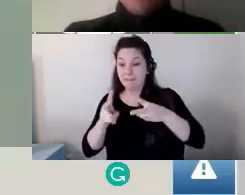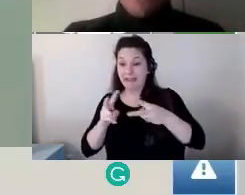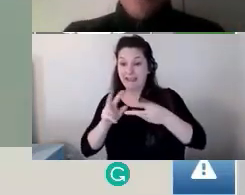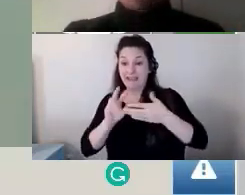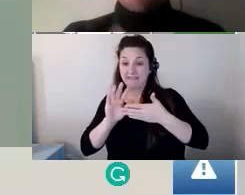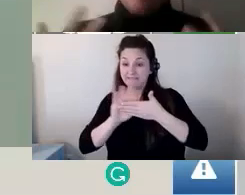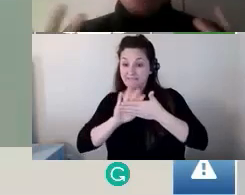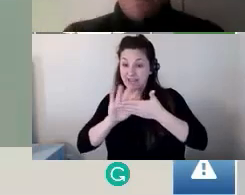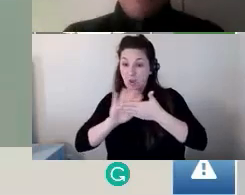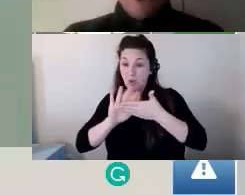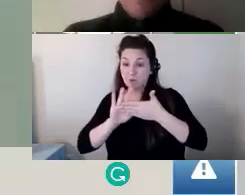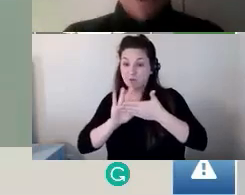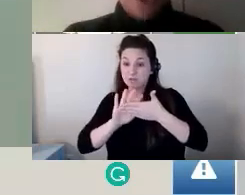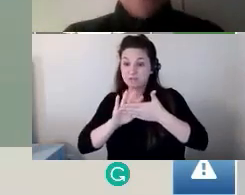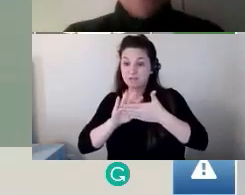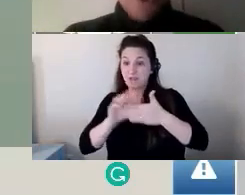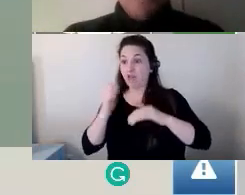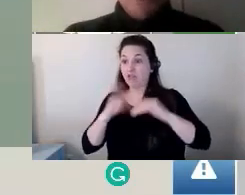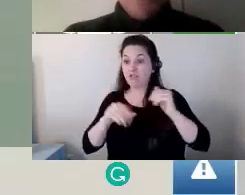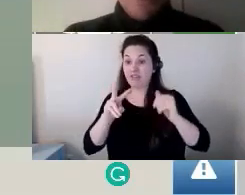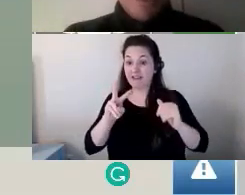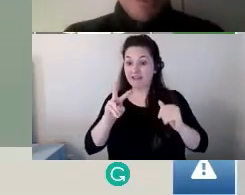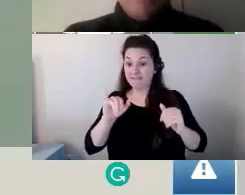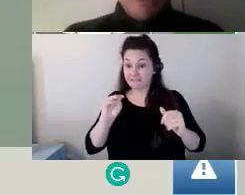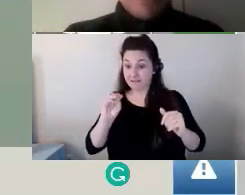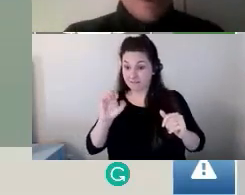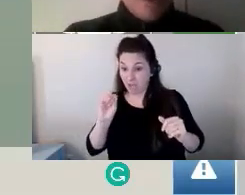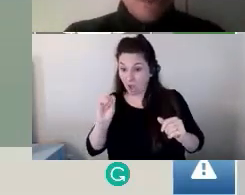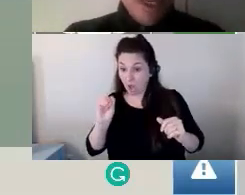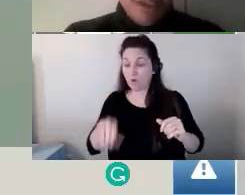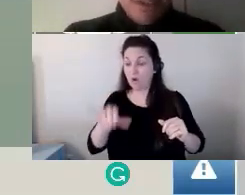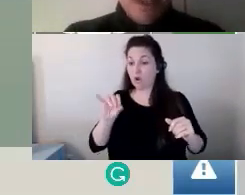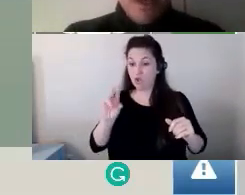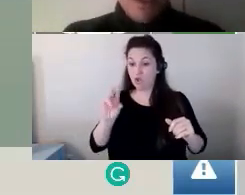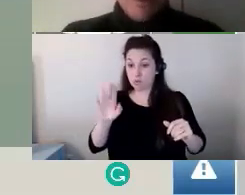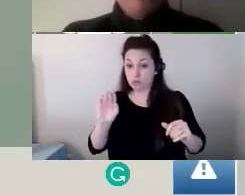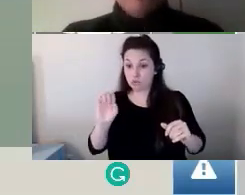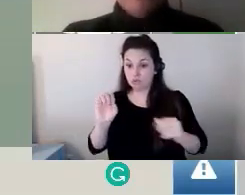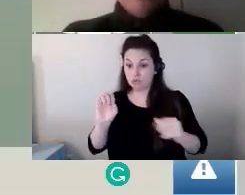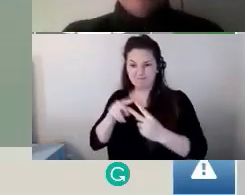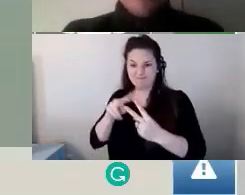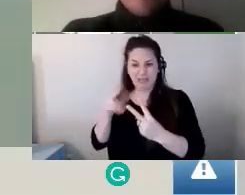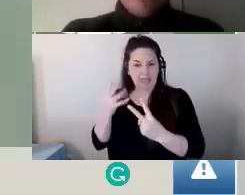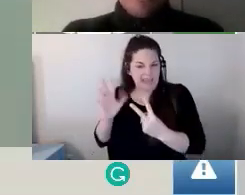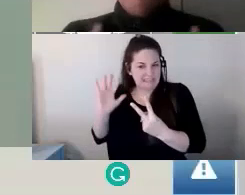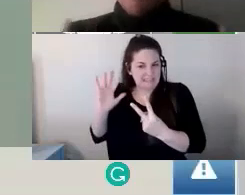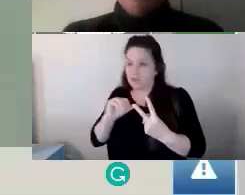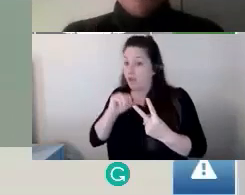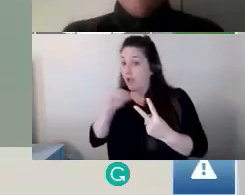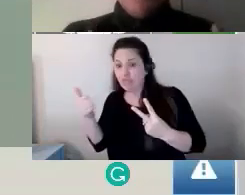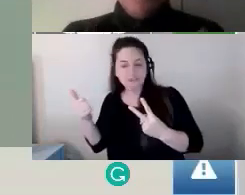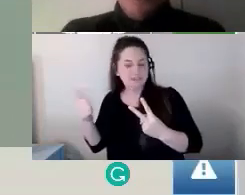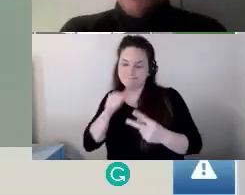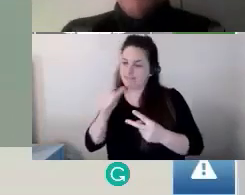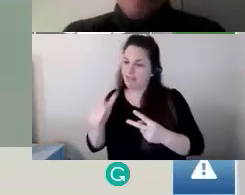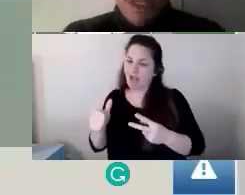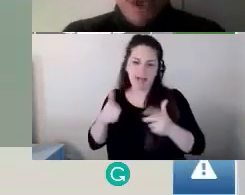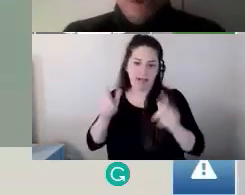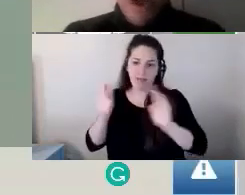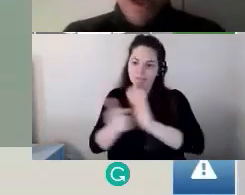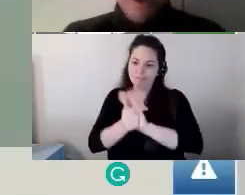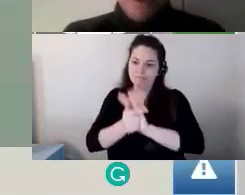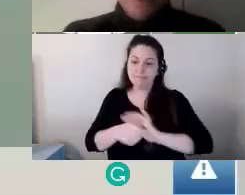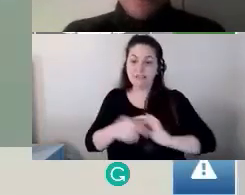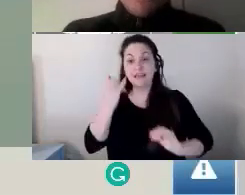videos other than Vimeo and YouTube due to database size reasons. If your YouTube or if your